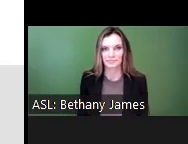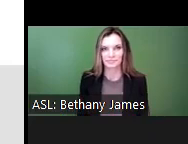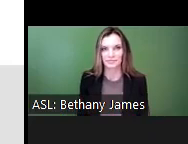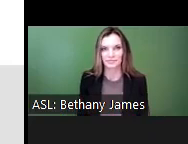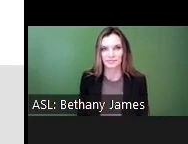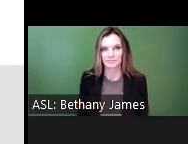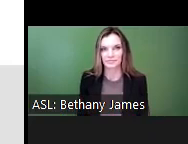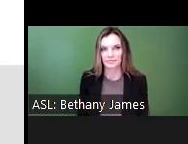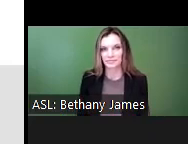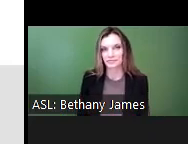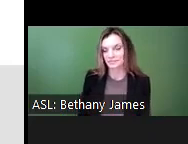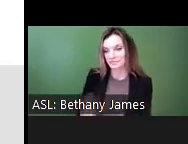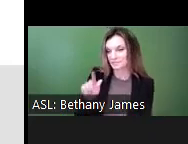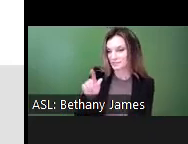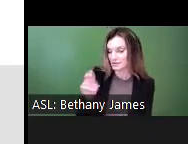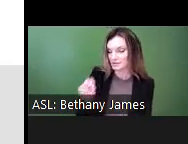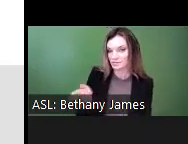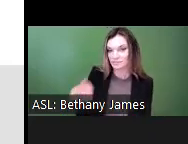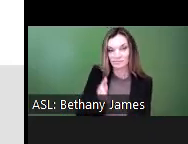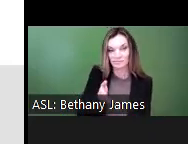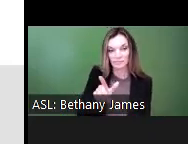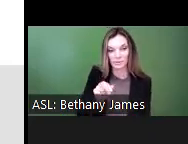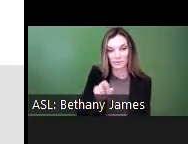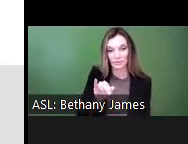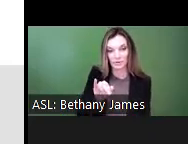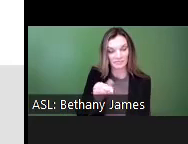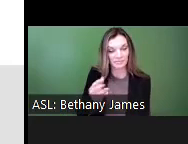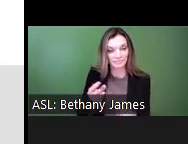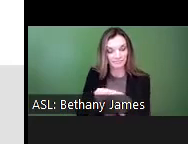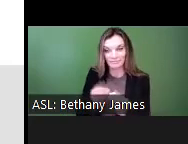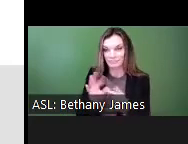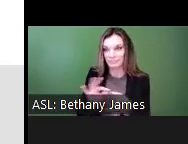Allison and Lori, are there any more closing comments you'd like to make before ending the presentation?